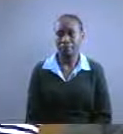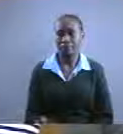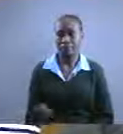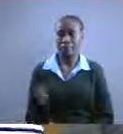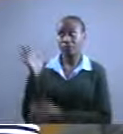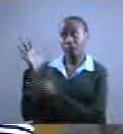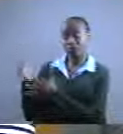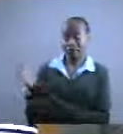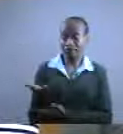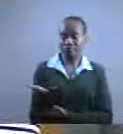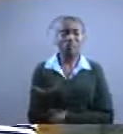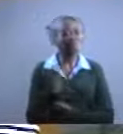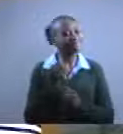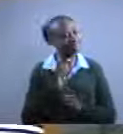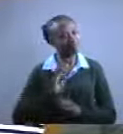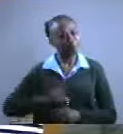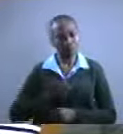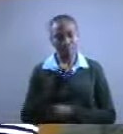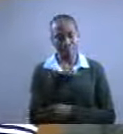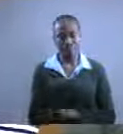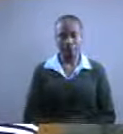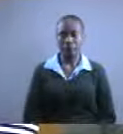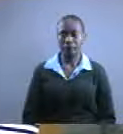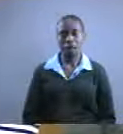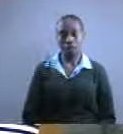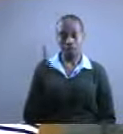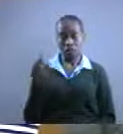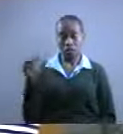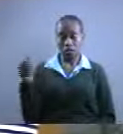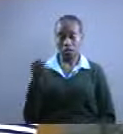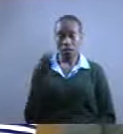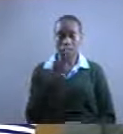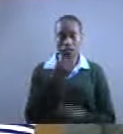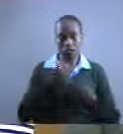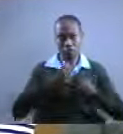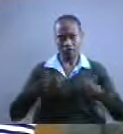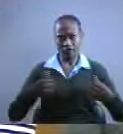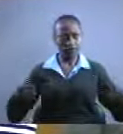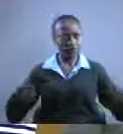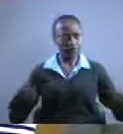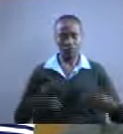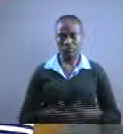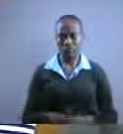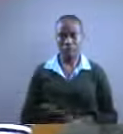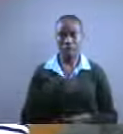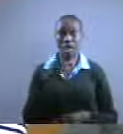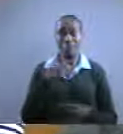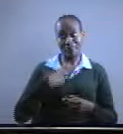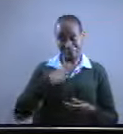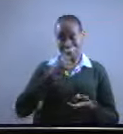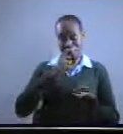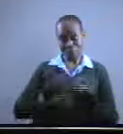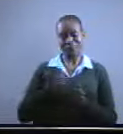Speaker, Yes, ma'am. the Democratic Alliance calls for the division, and I promise to stay in the House.